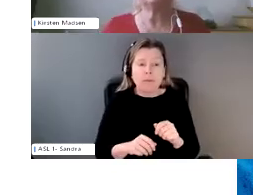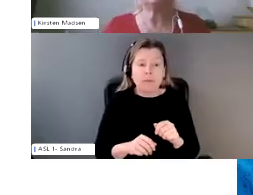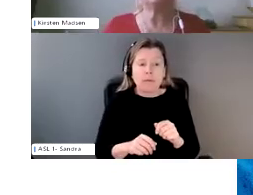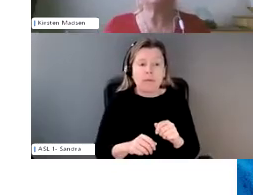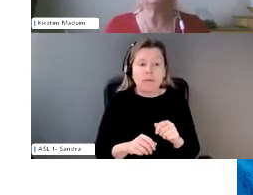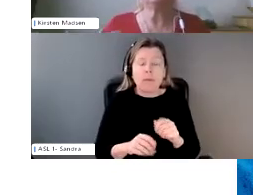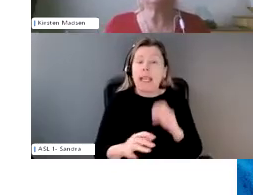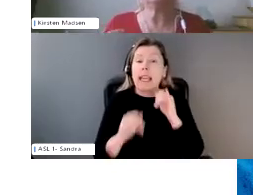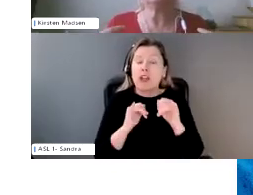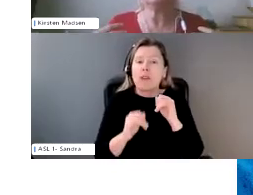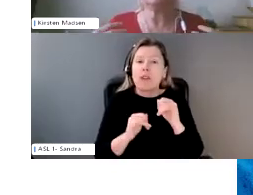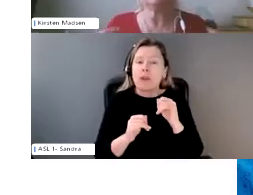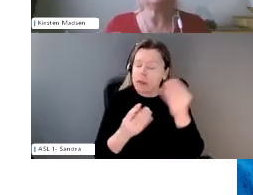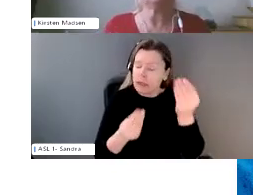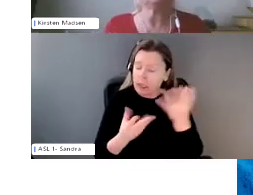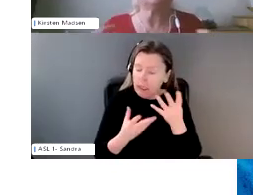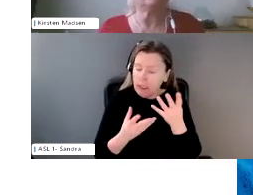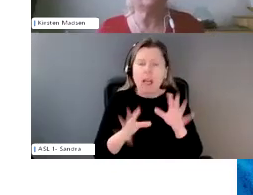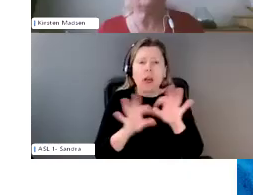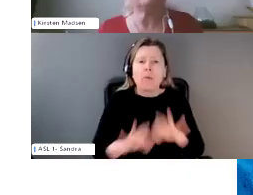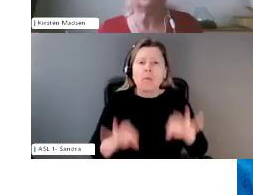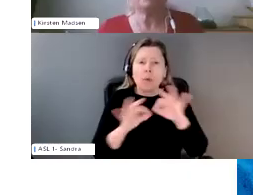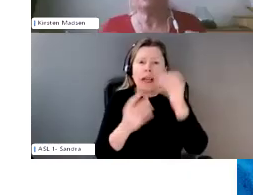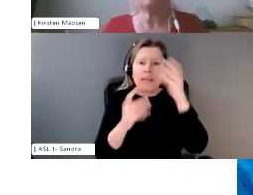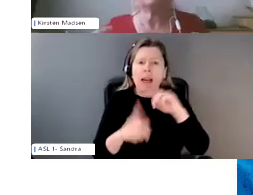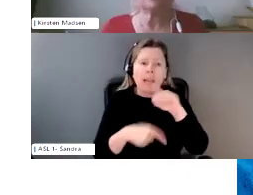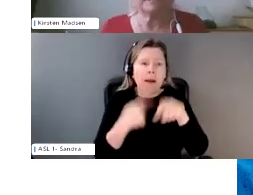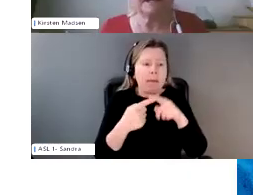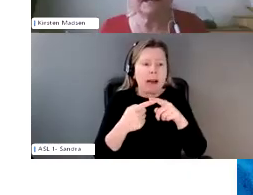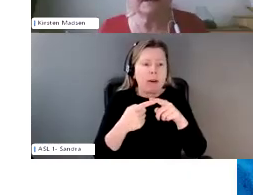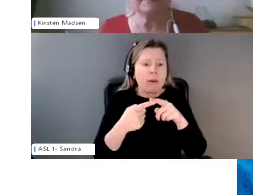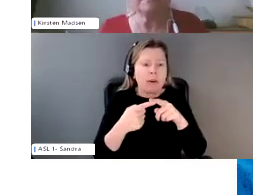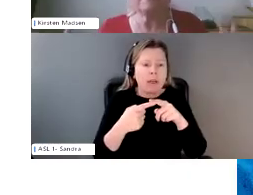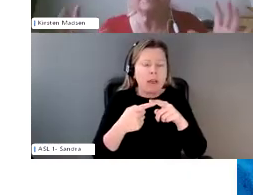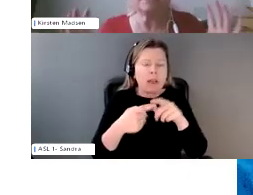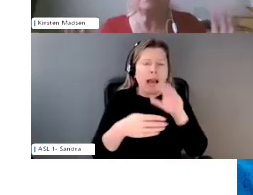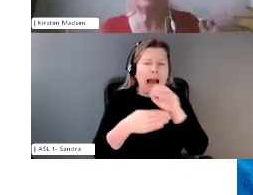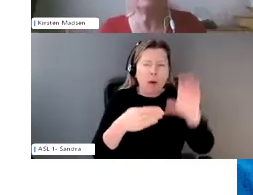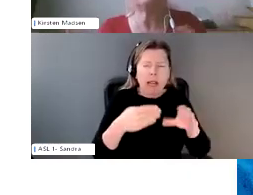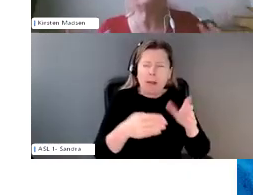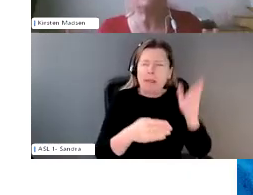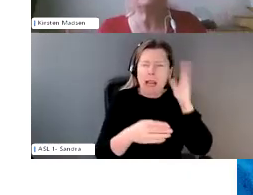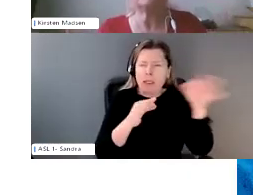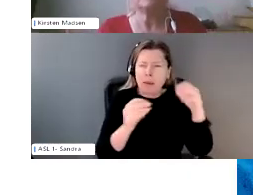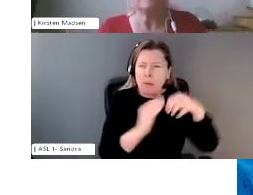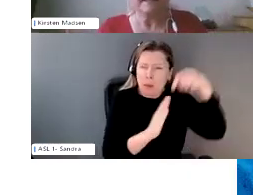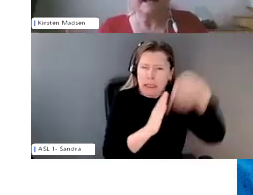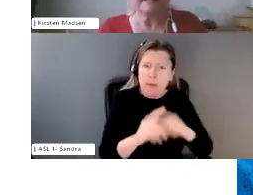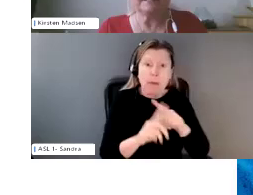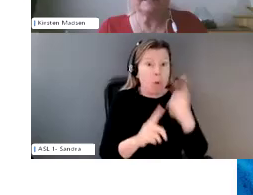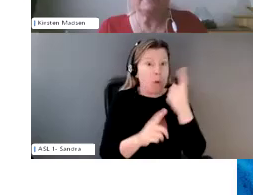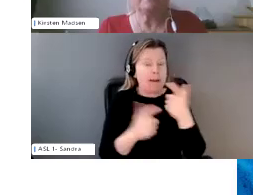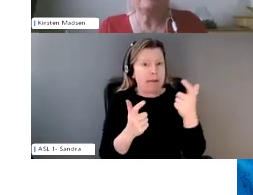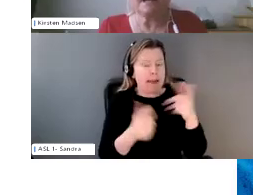provided really important information on outcomes. I'm going to go into more detail about them, but a huge area was